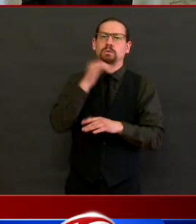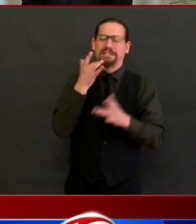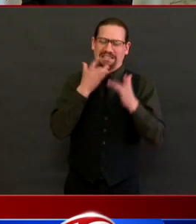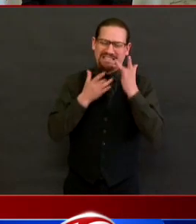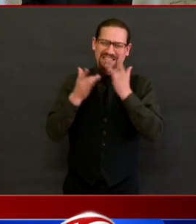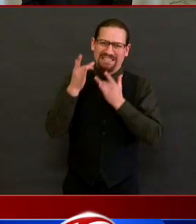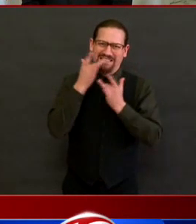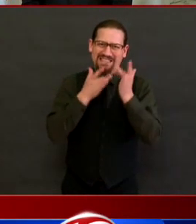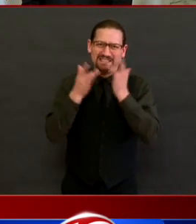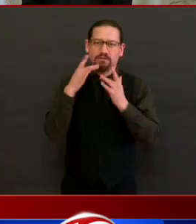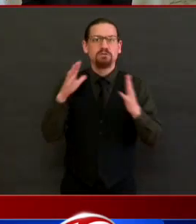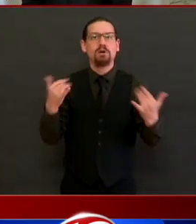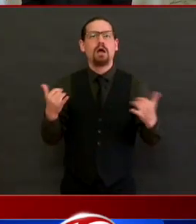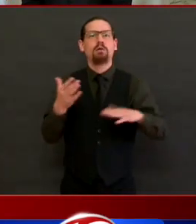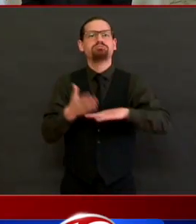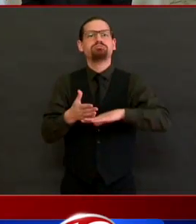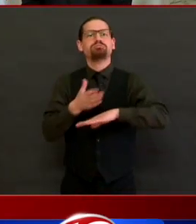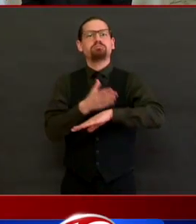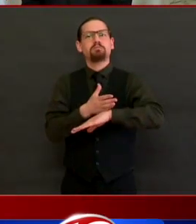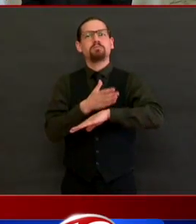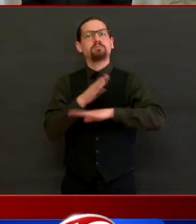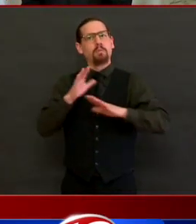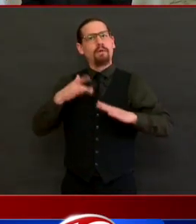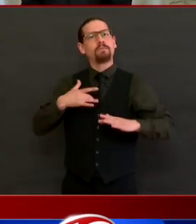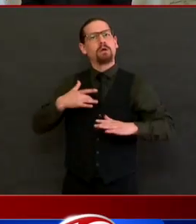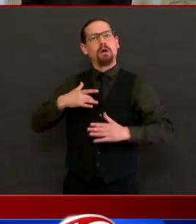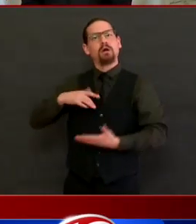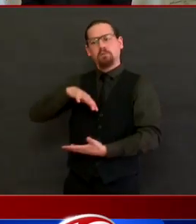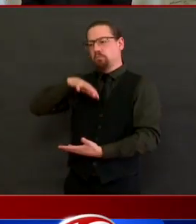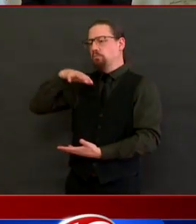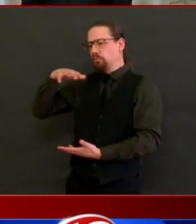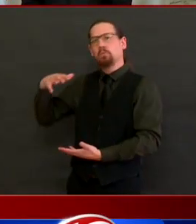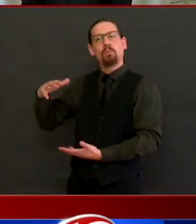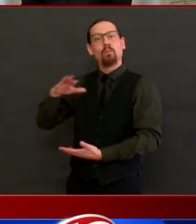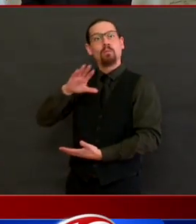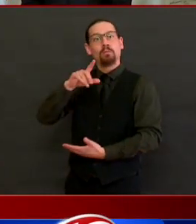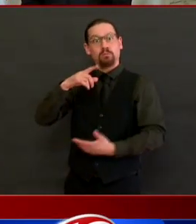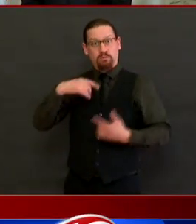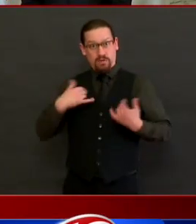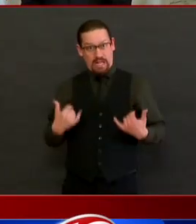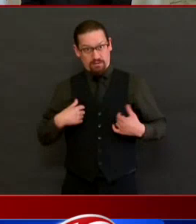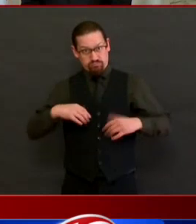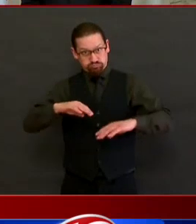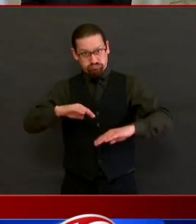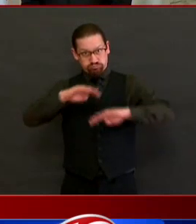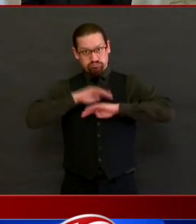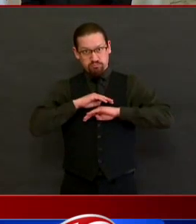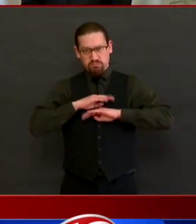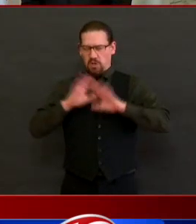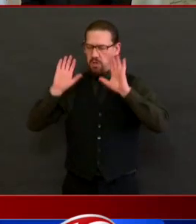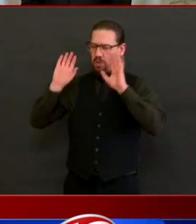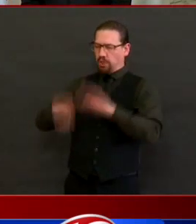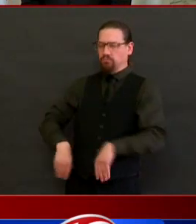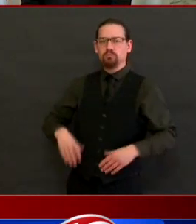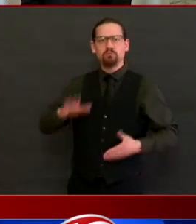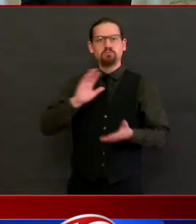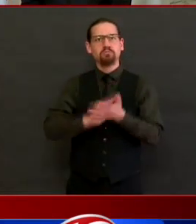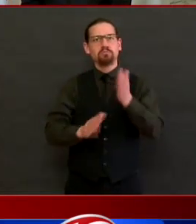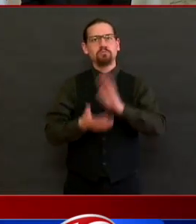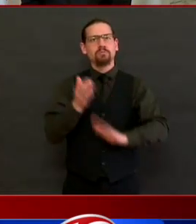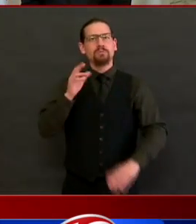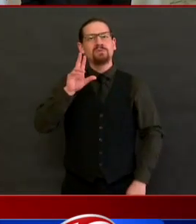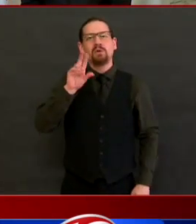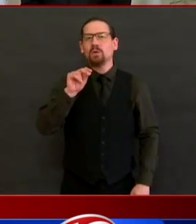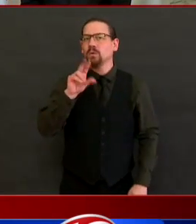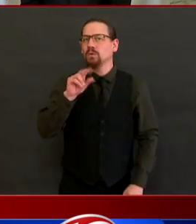CNA, that you're all set and things are great? Absolutely not. And I want you to know, I value